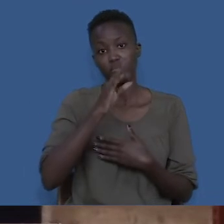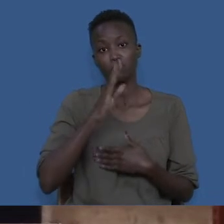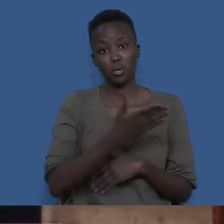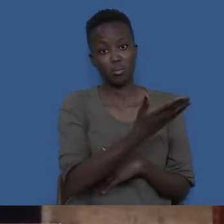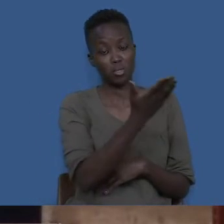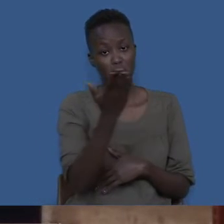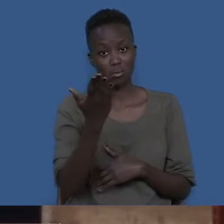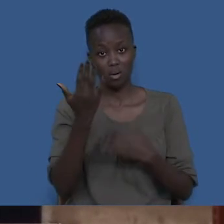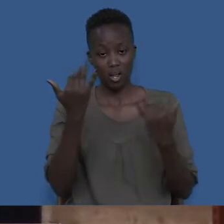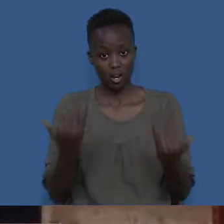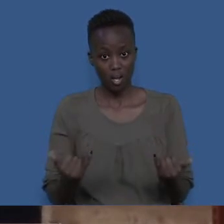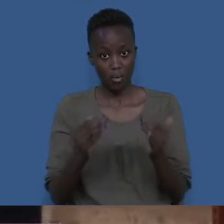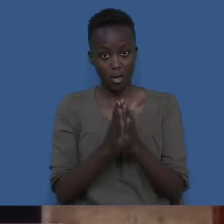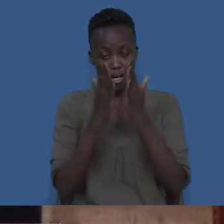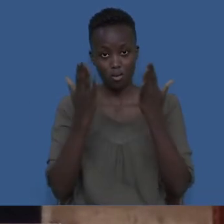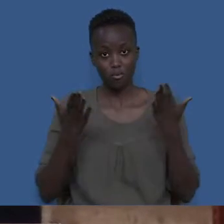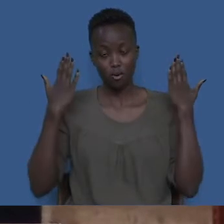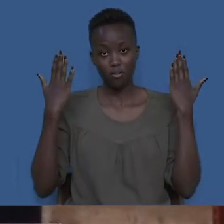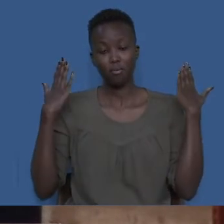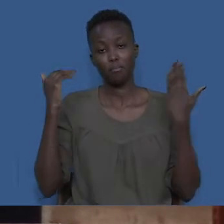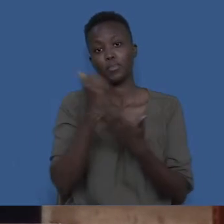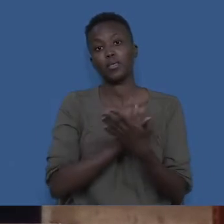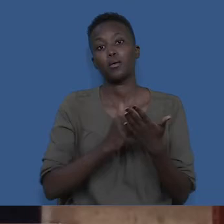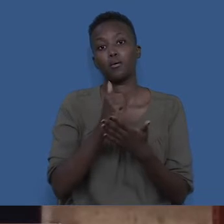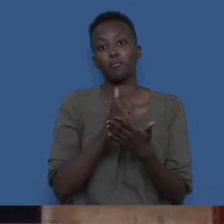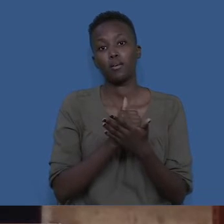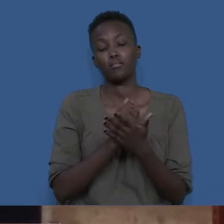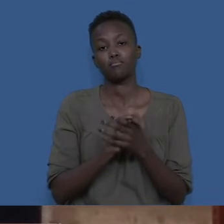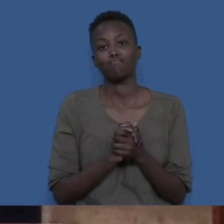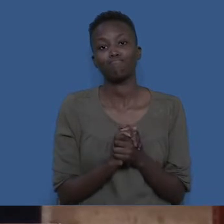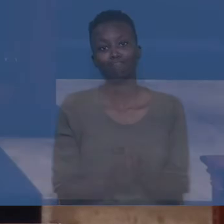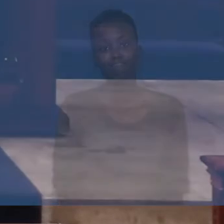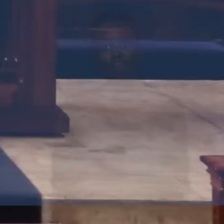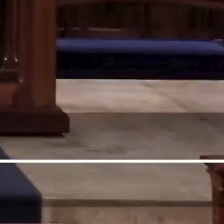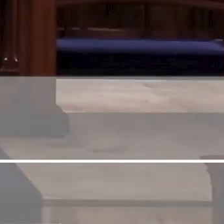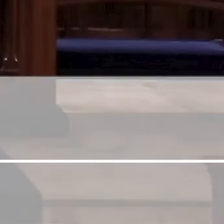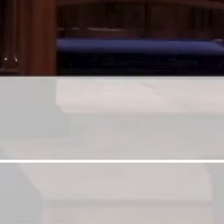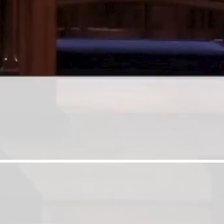be with you now and always. Amen.